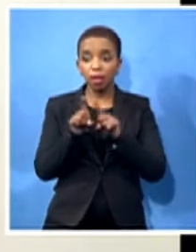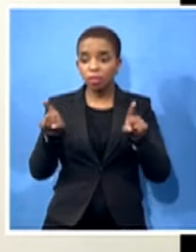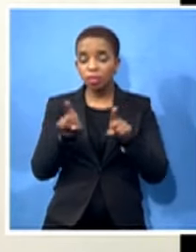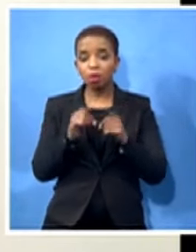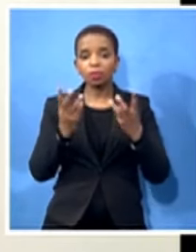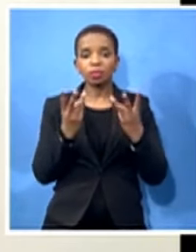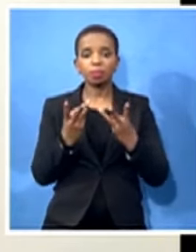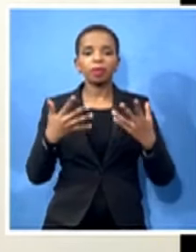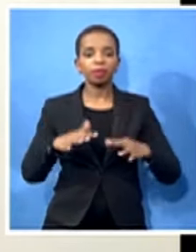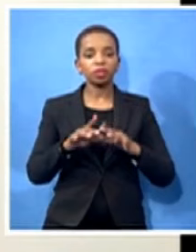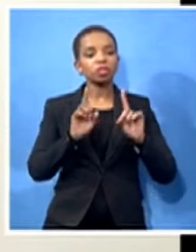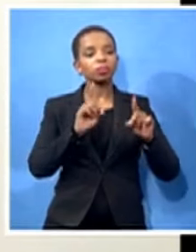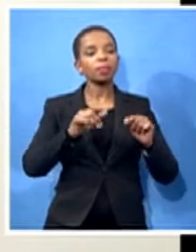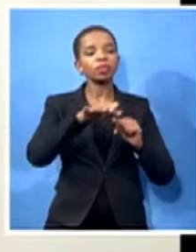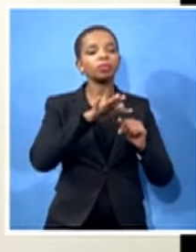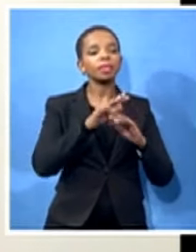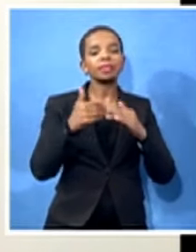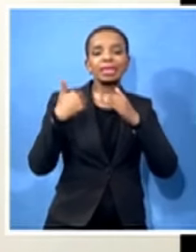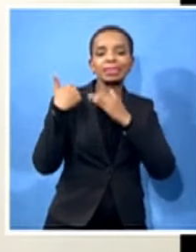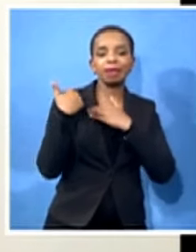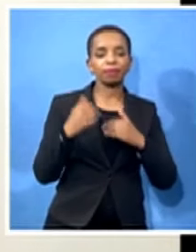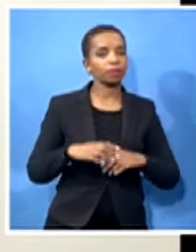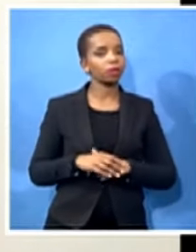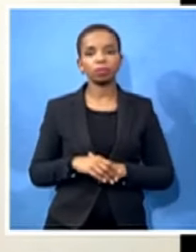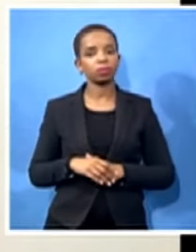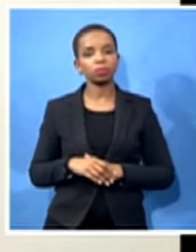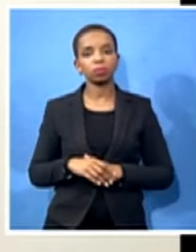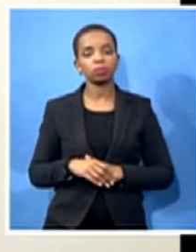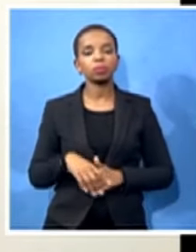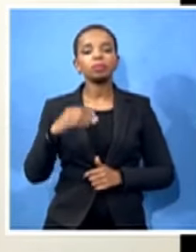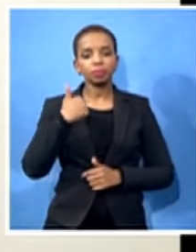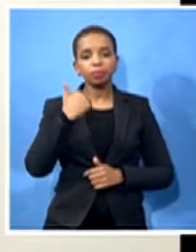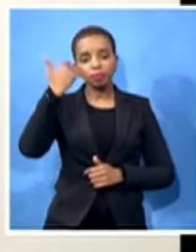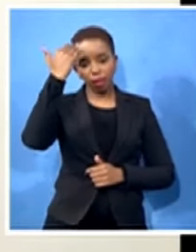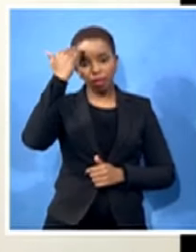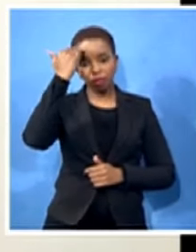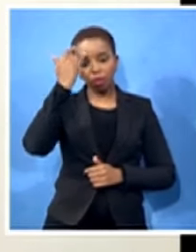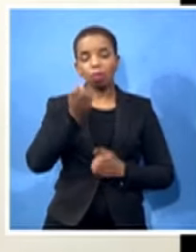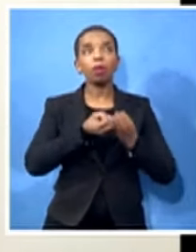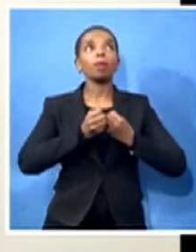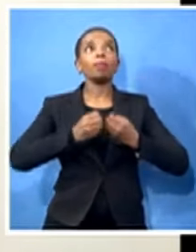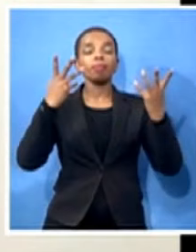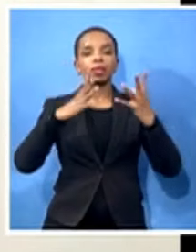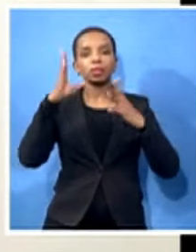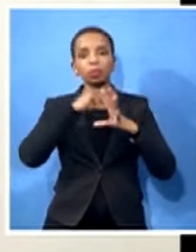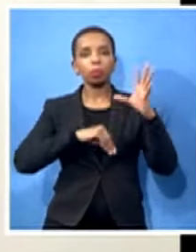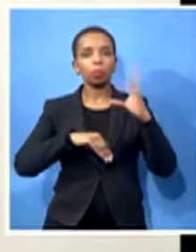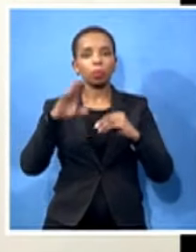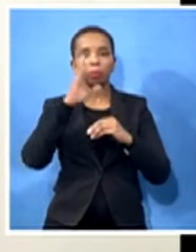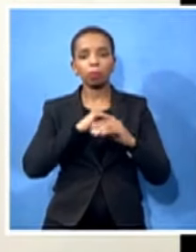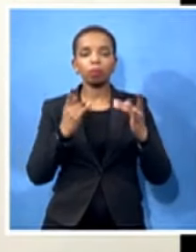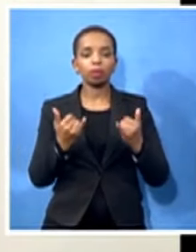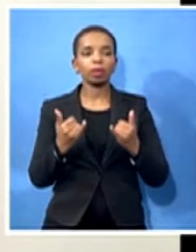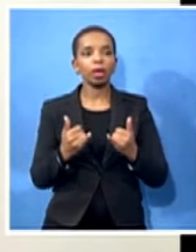And I know there have been a lot of talks around groups and organizations coming